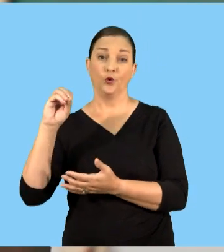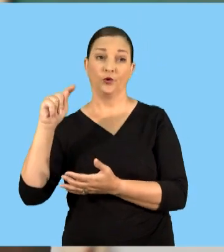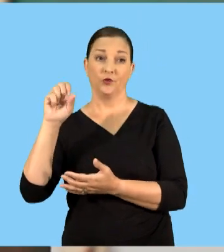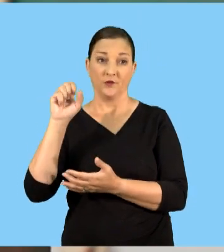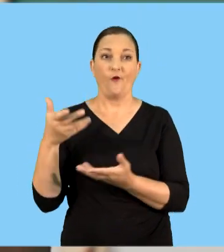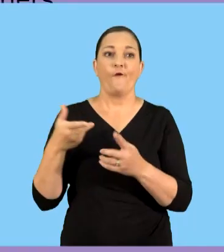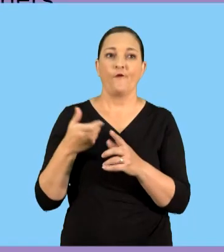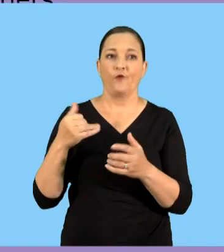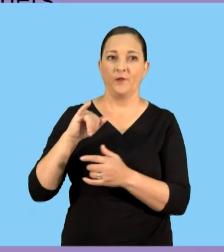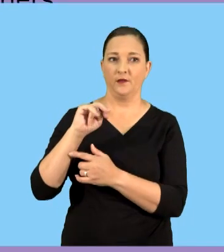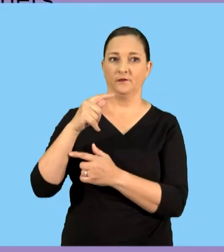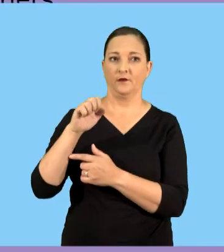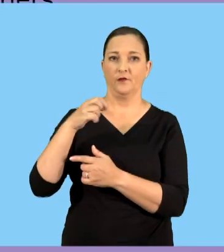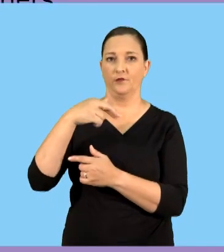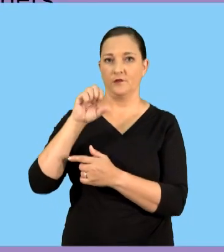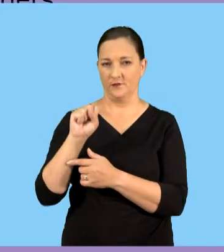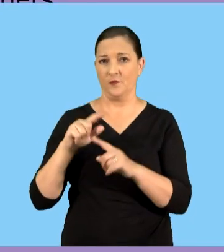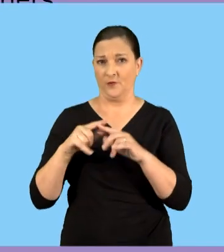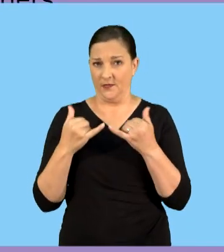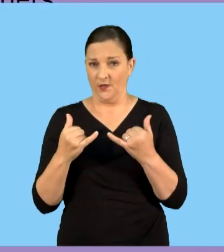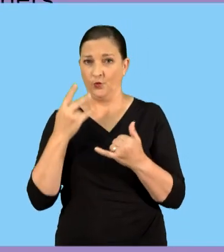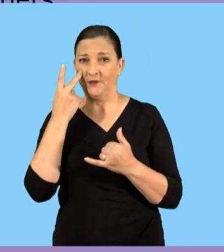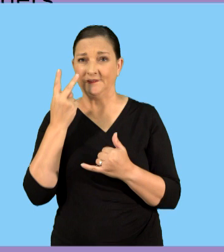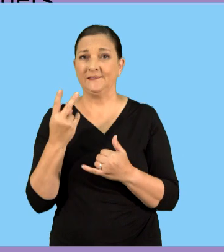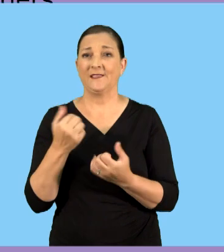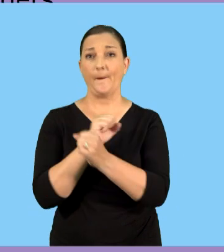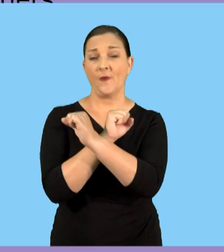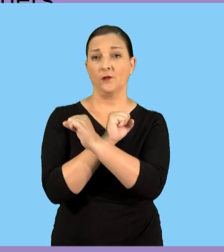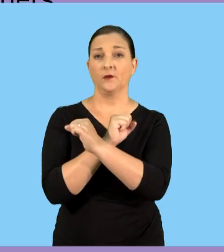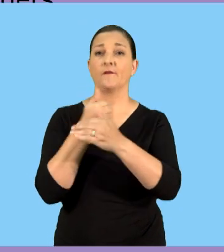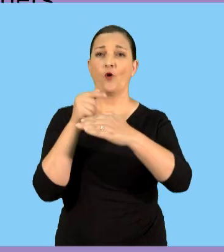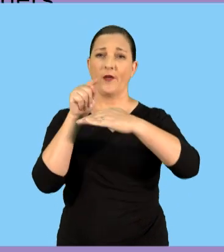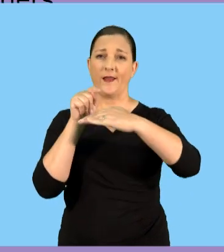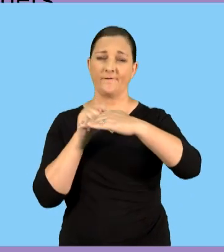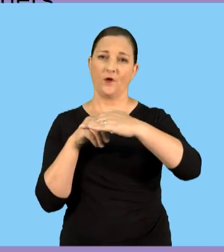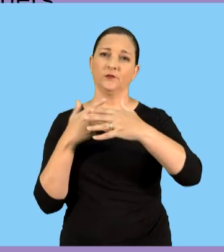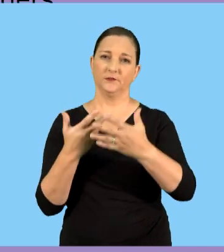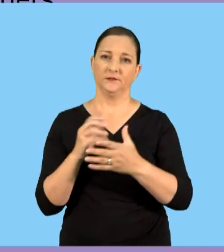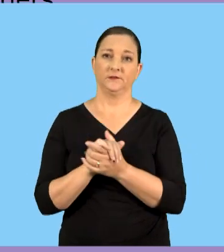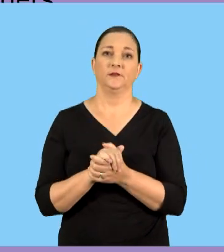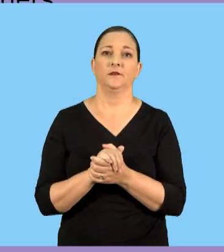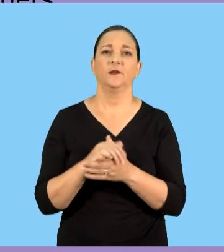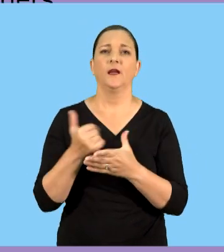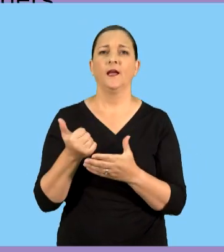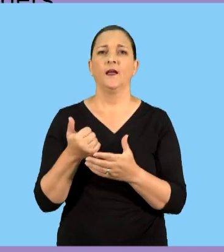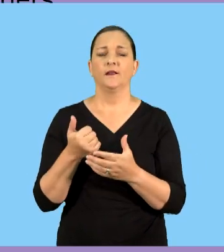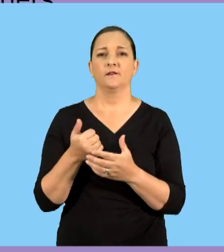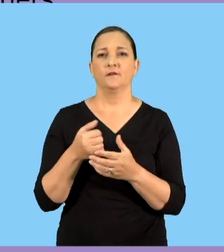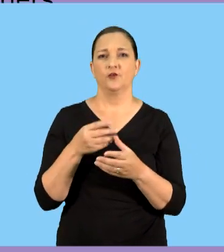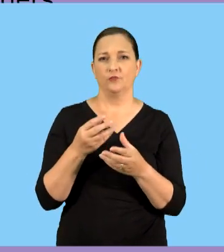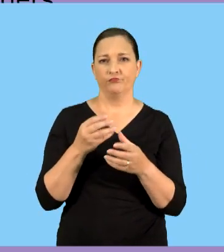second aspect, that is properties of integers, multiplicative inverses for integers,